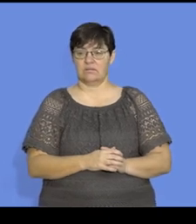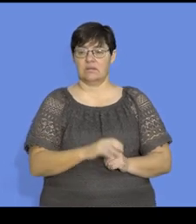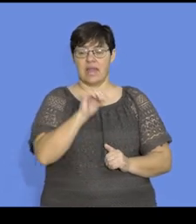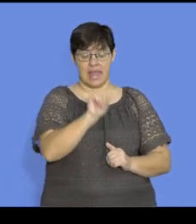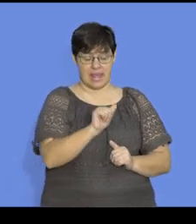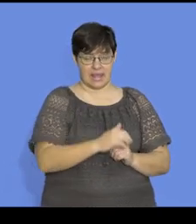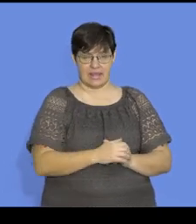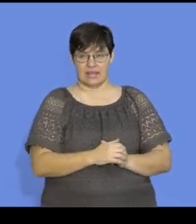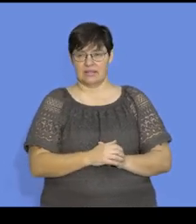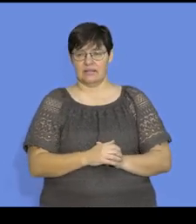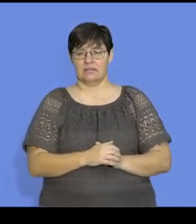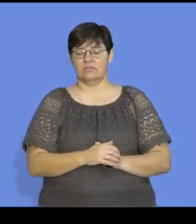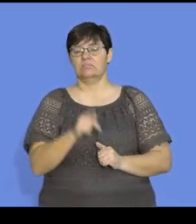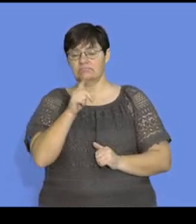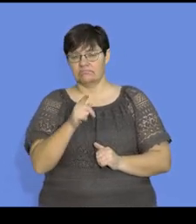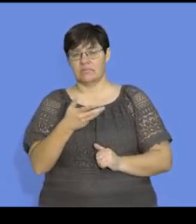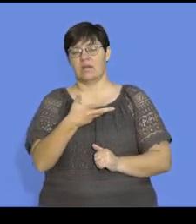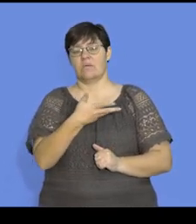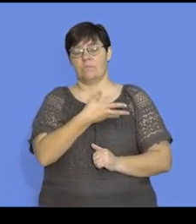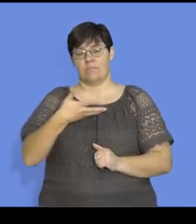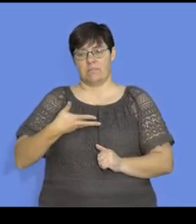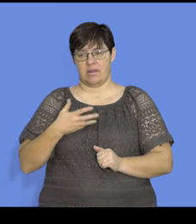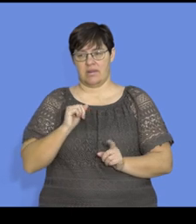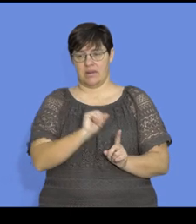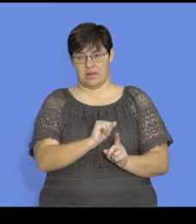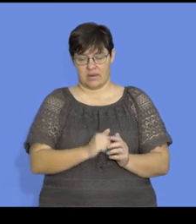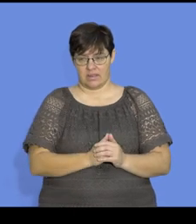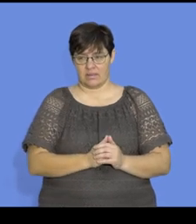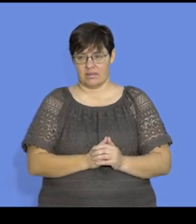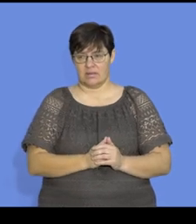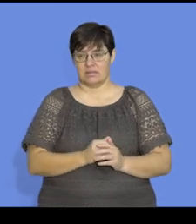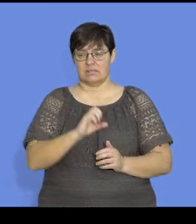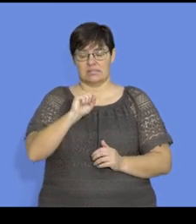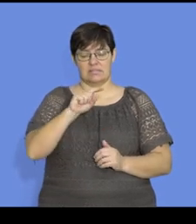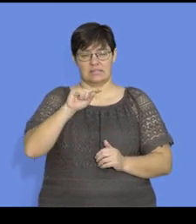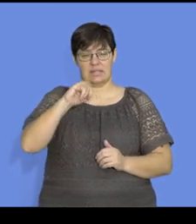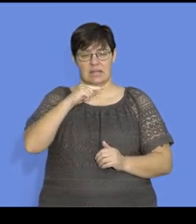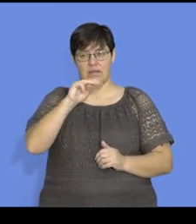A, right, that is the female part, and that is the stigma.